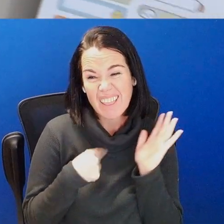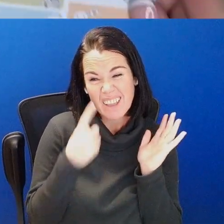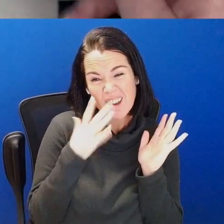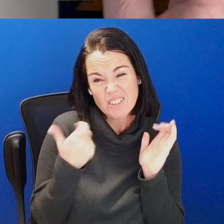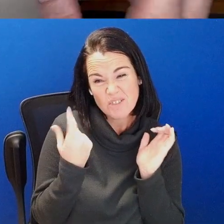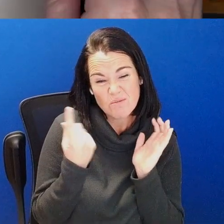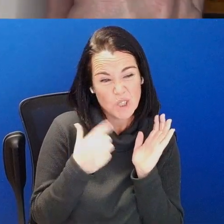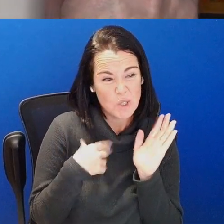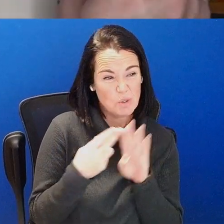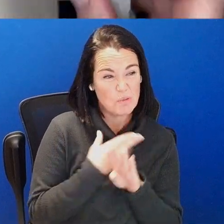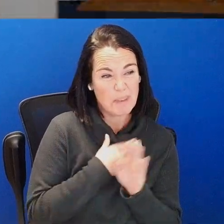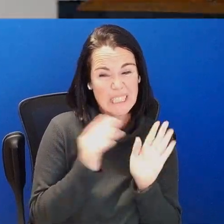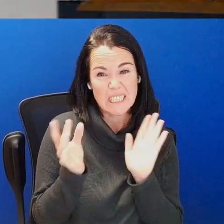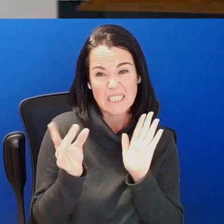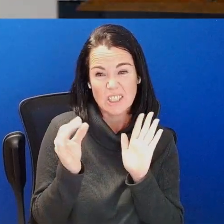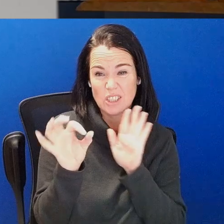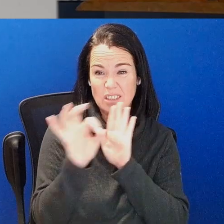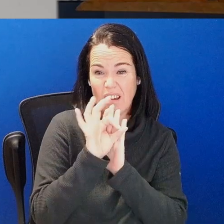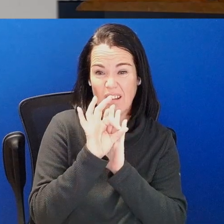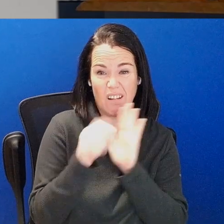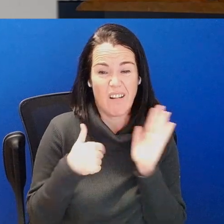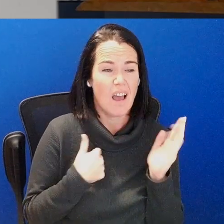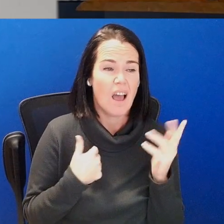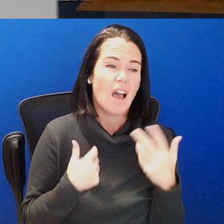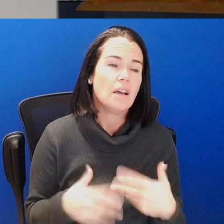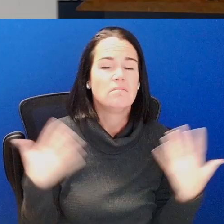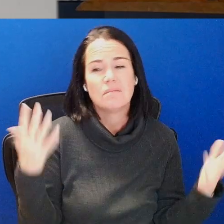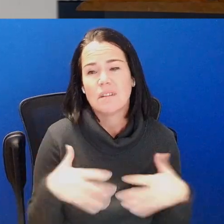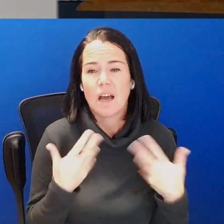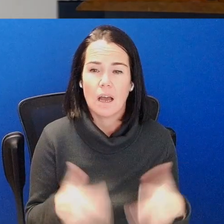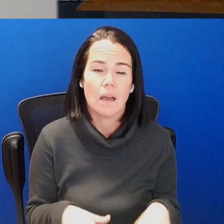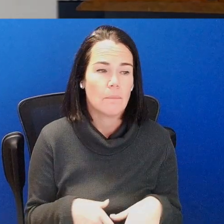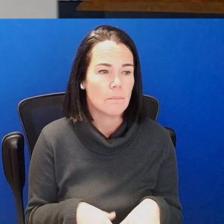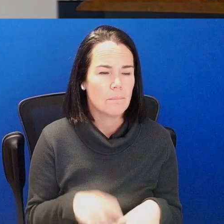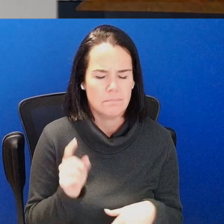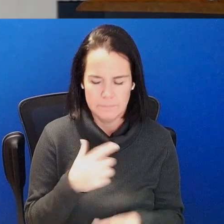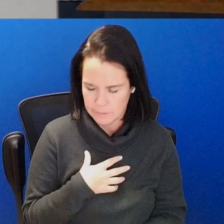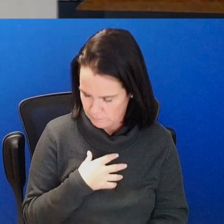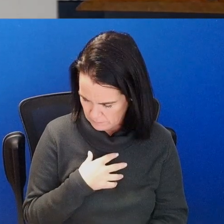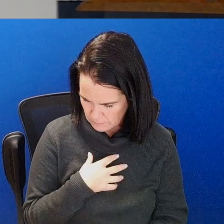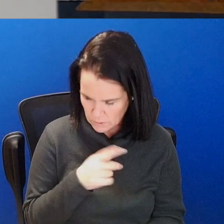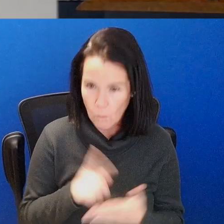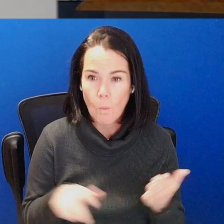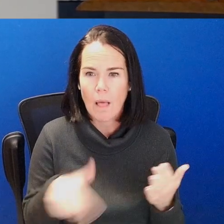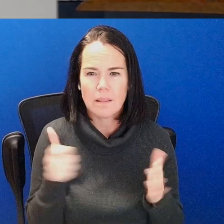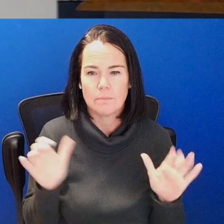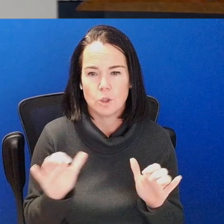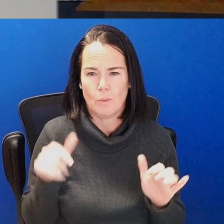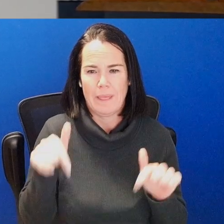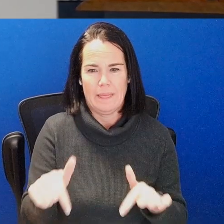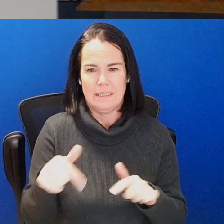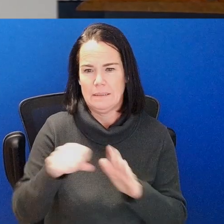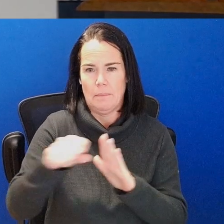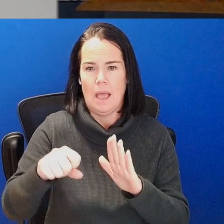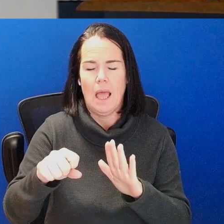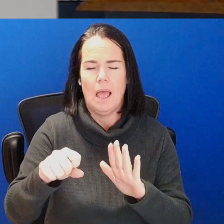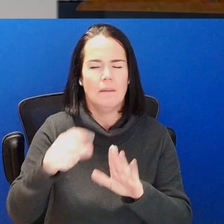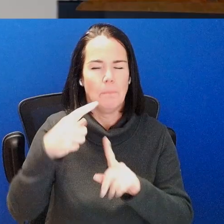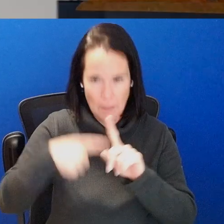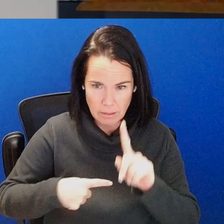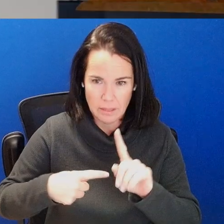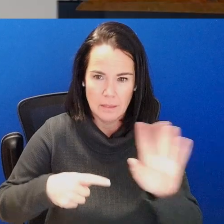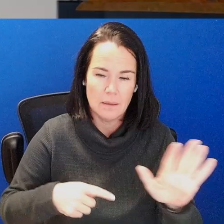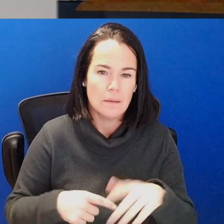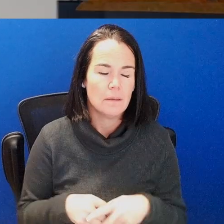want to use my little dots for, I don't want to use any of the fun, but what else am I doing this semester? Or this